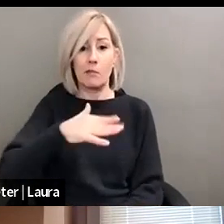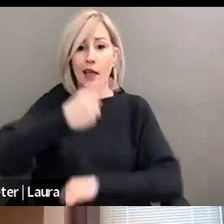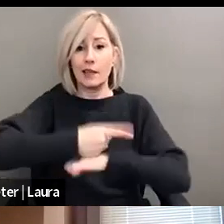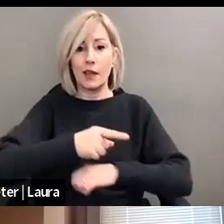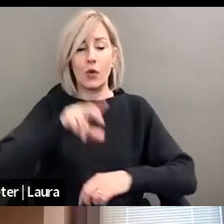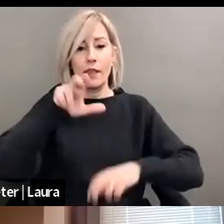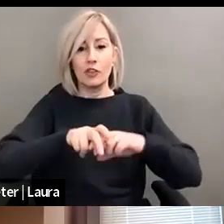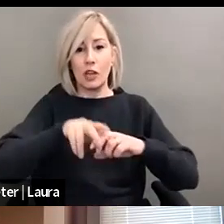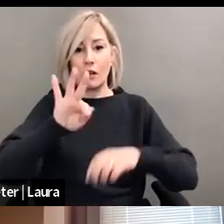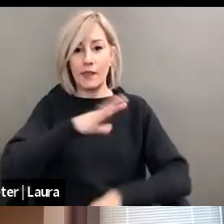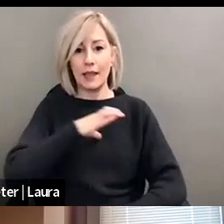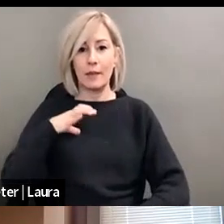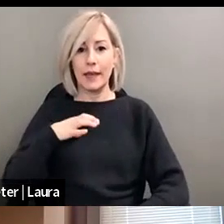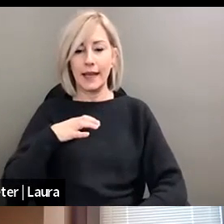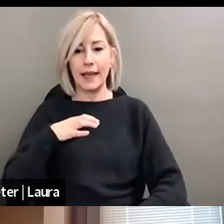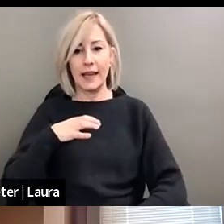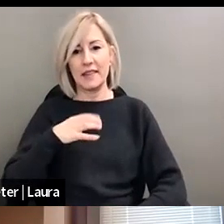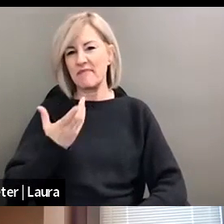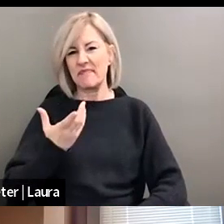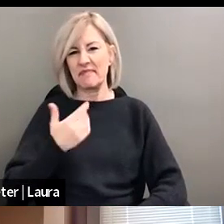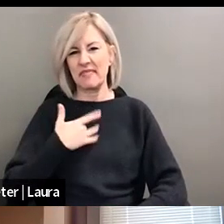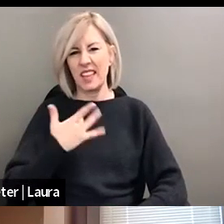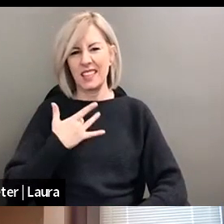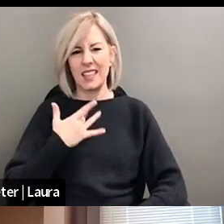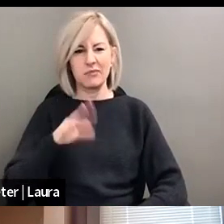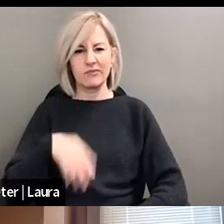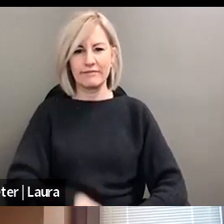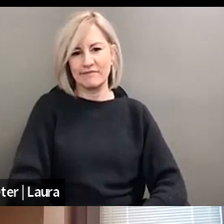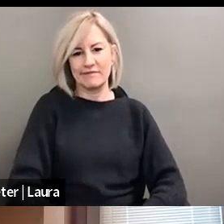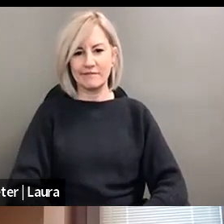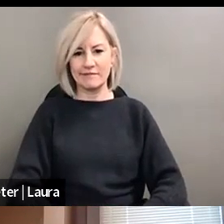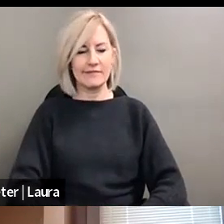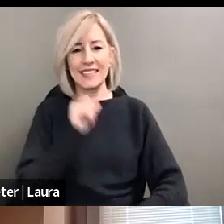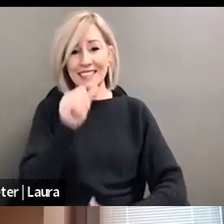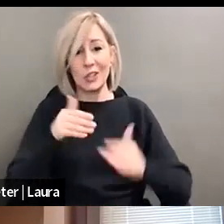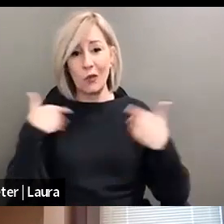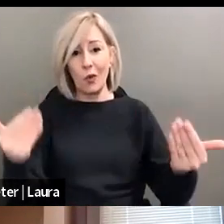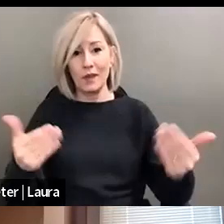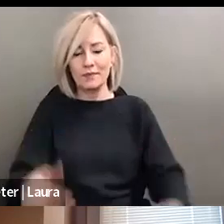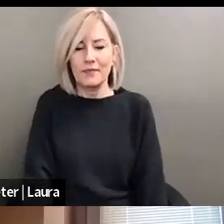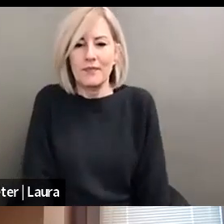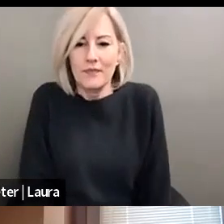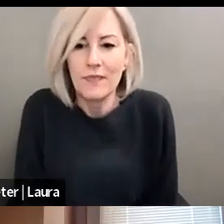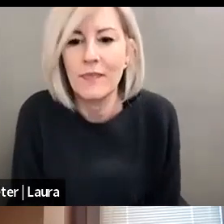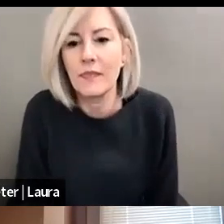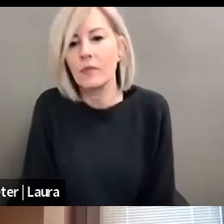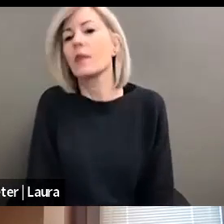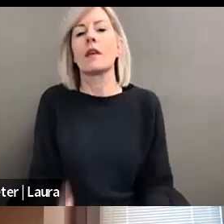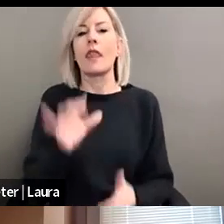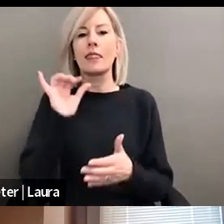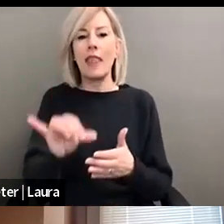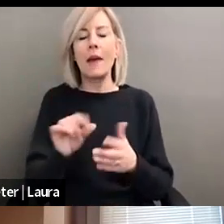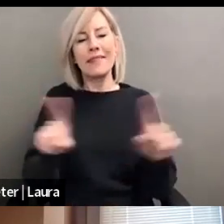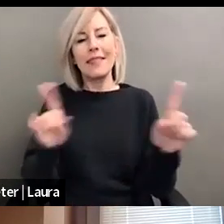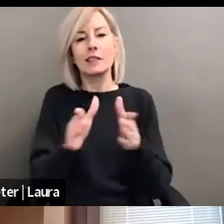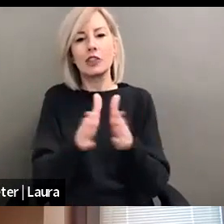chairman of a committee is just not feeling it, and then it just doesn't move forward. So that's the generic